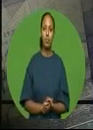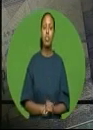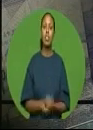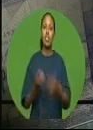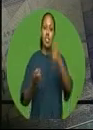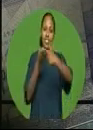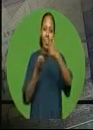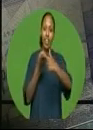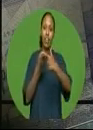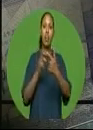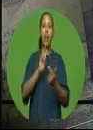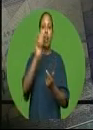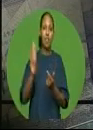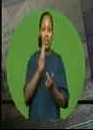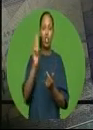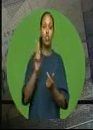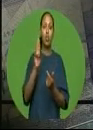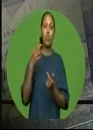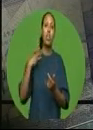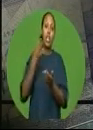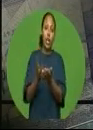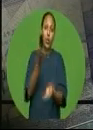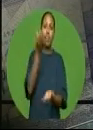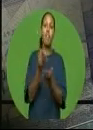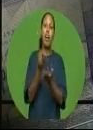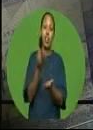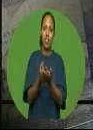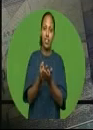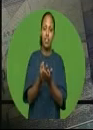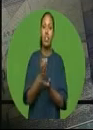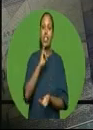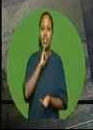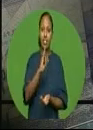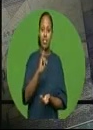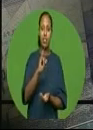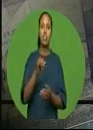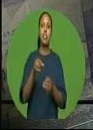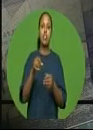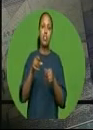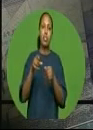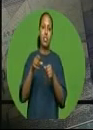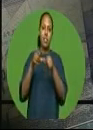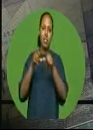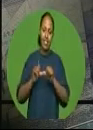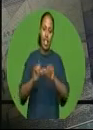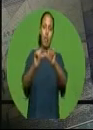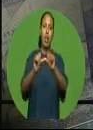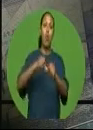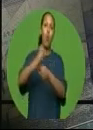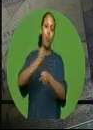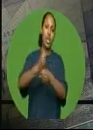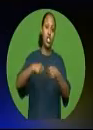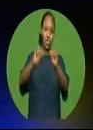The second advantage of equity financing is stable operation.